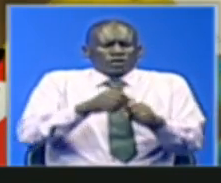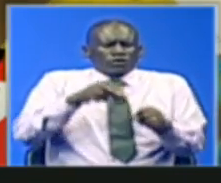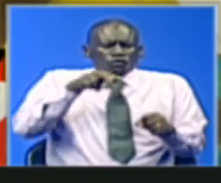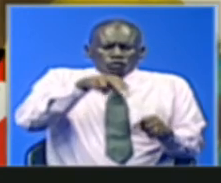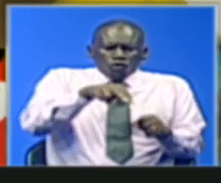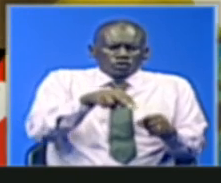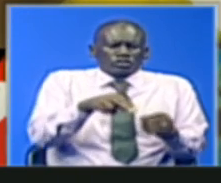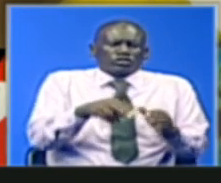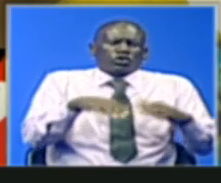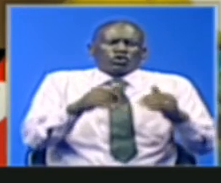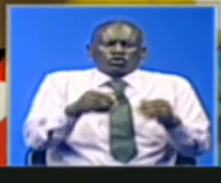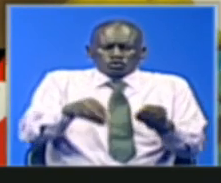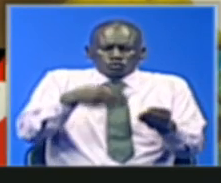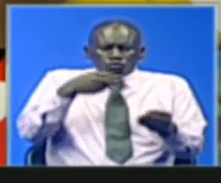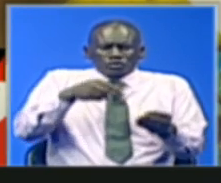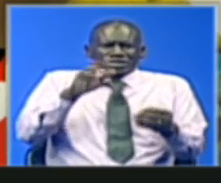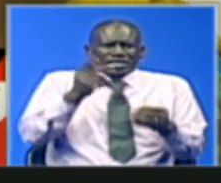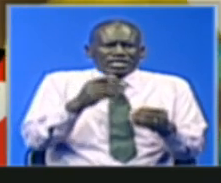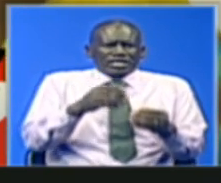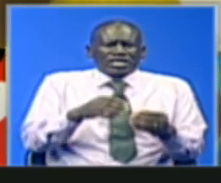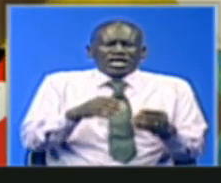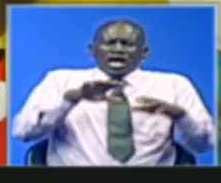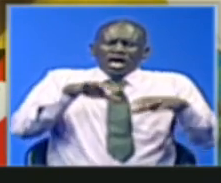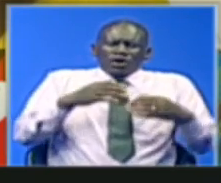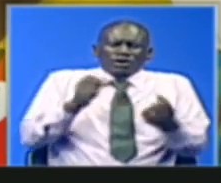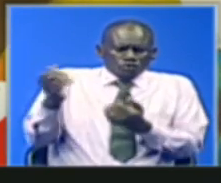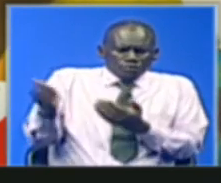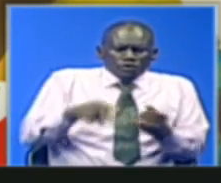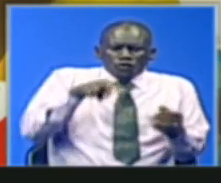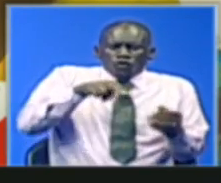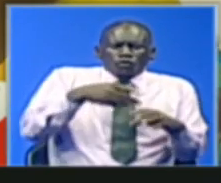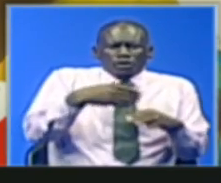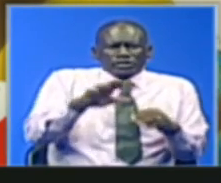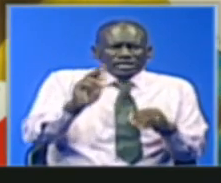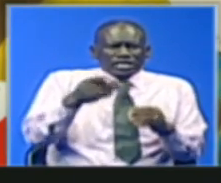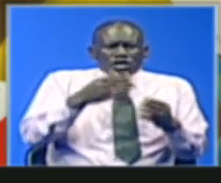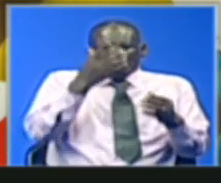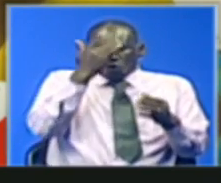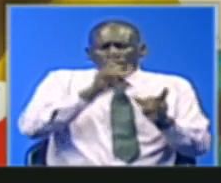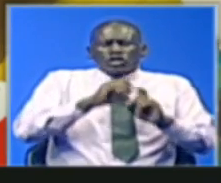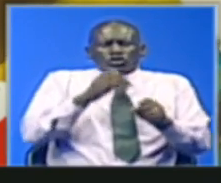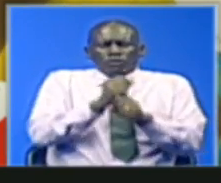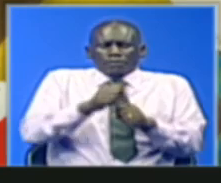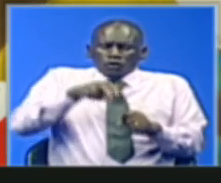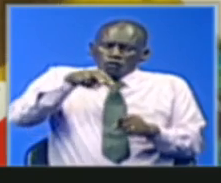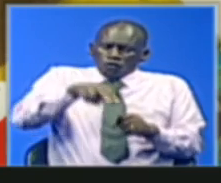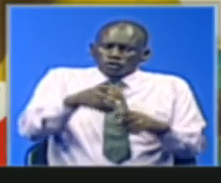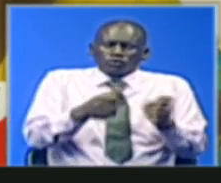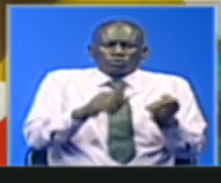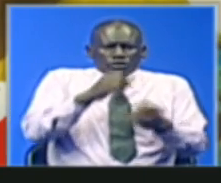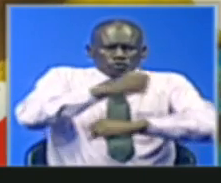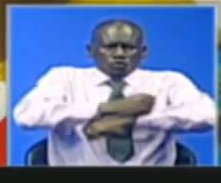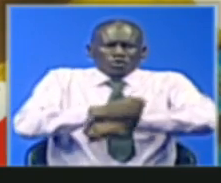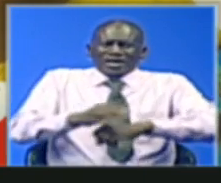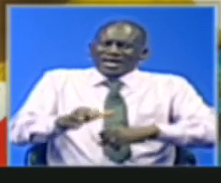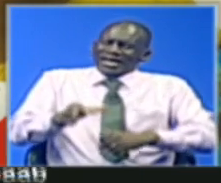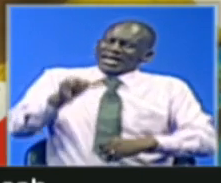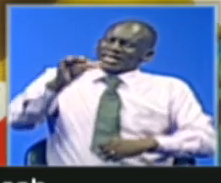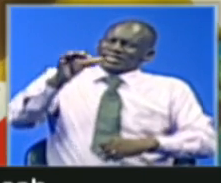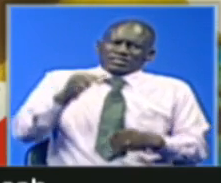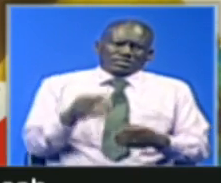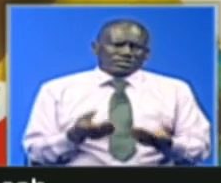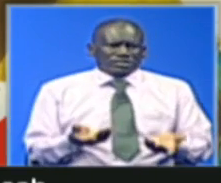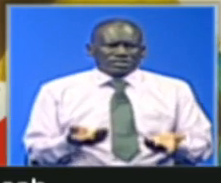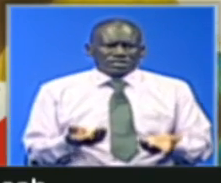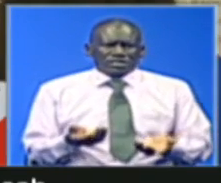80 bob. How are we importing forks? Why wouldn't we be making our own forks and our own spoons, our own cups, glasses? Come on, guys, it's